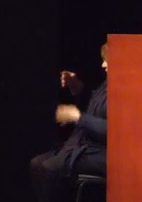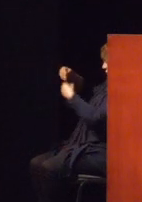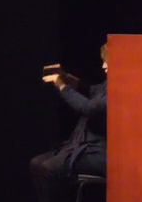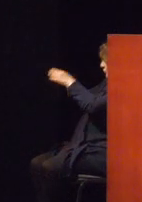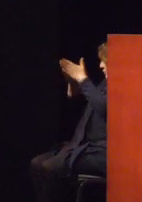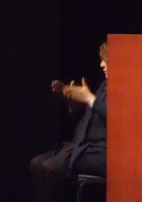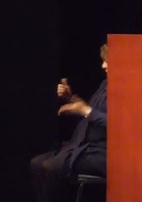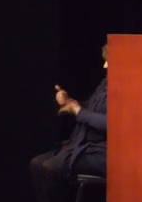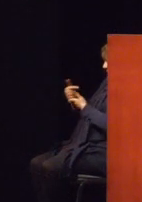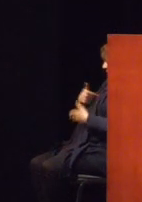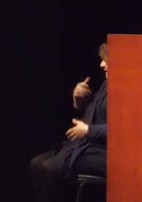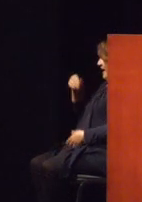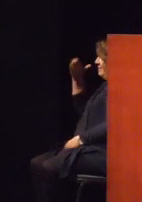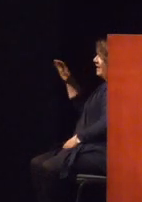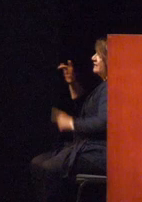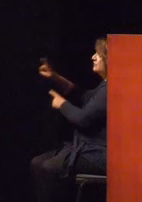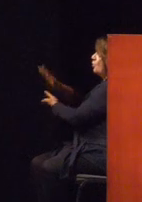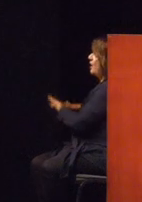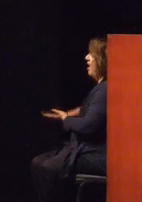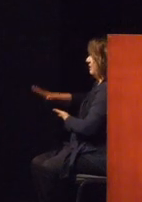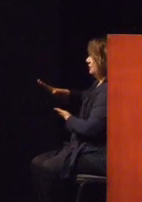me and my cousins go to college. Now